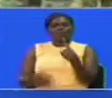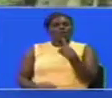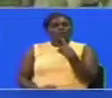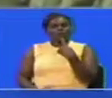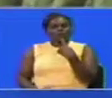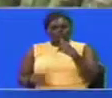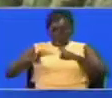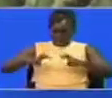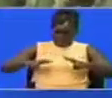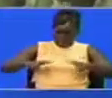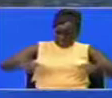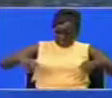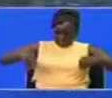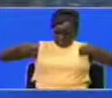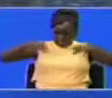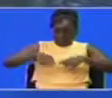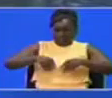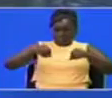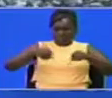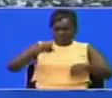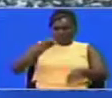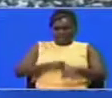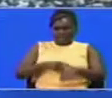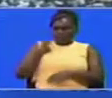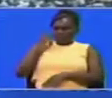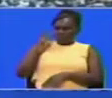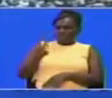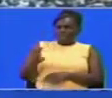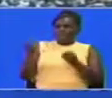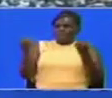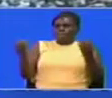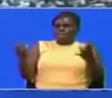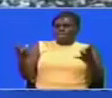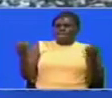now looking for pasture. Exactly. And then that's the time now you'll see a lot of